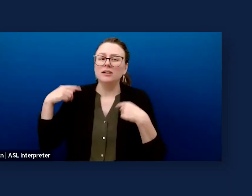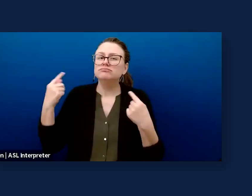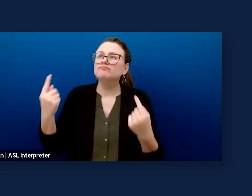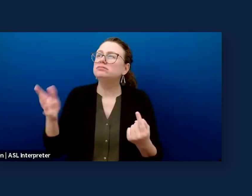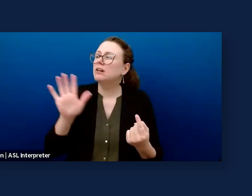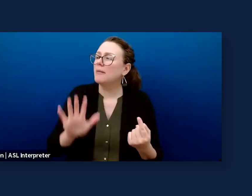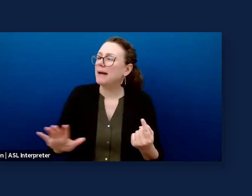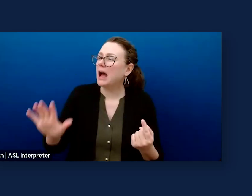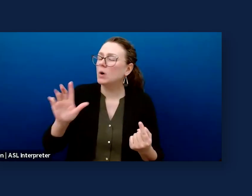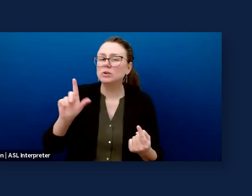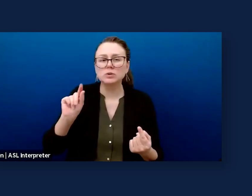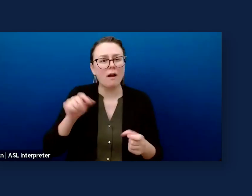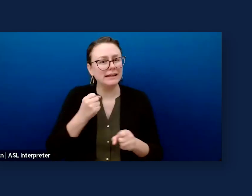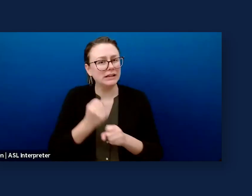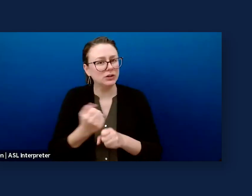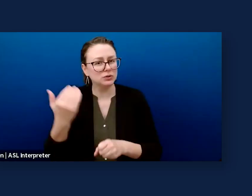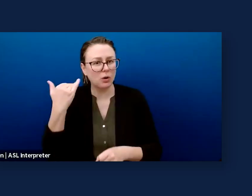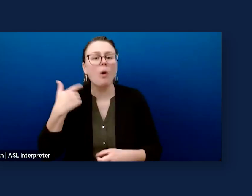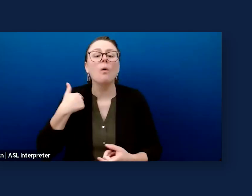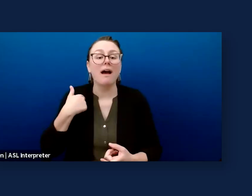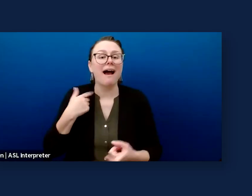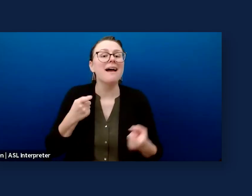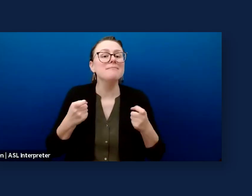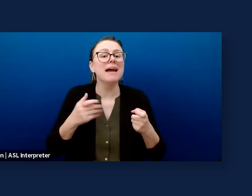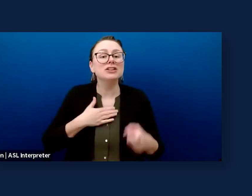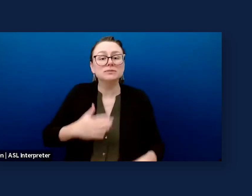say about 20 years ago, I managed my bowels with